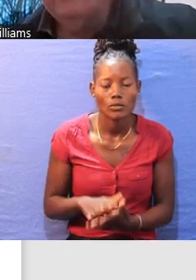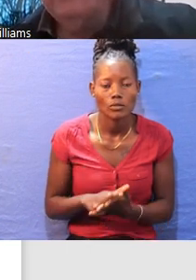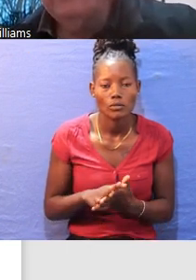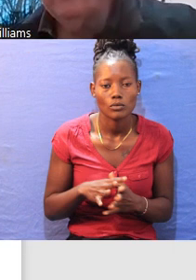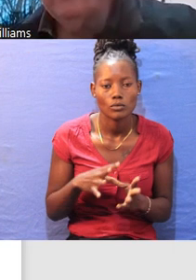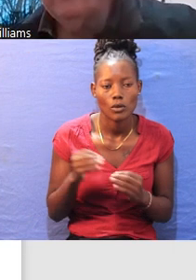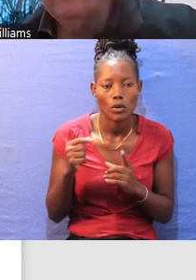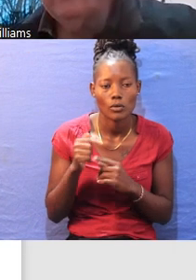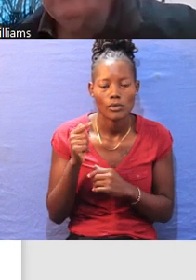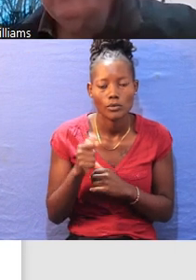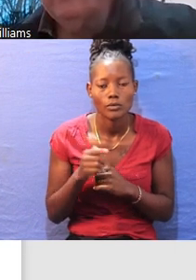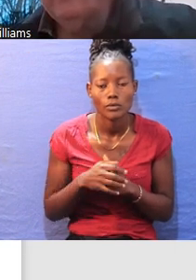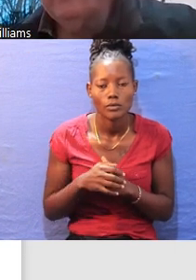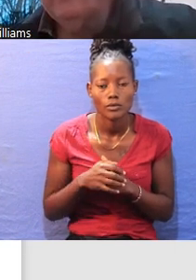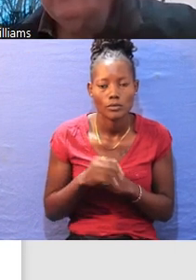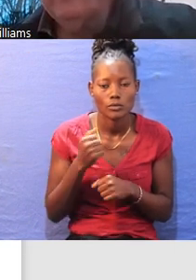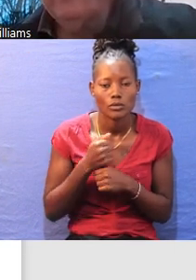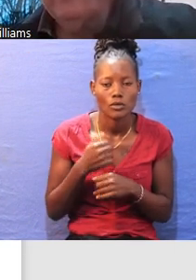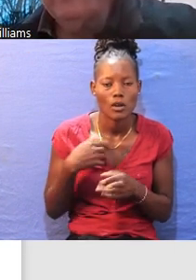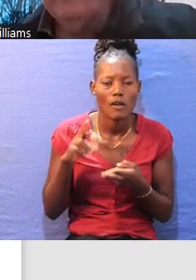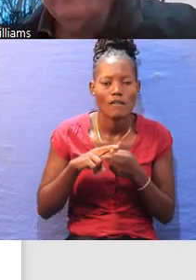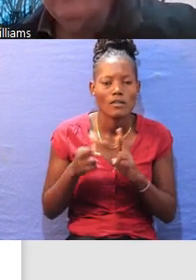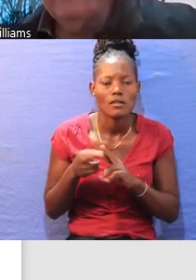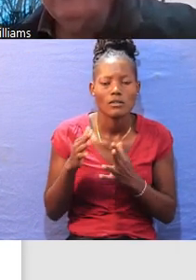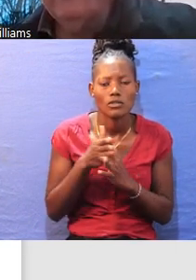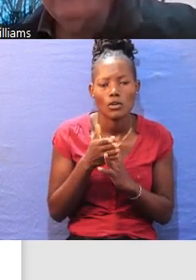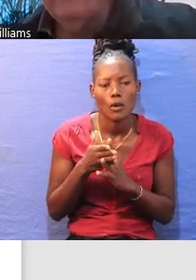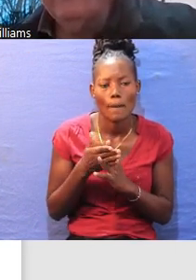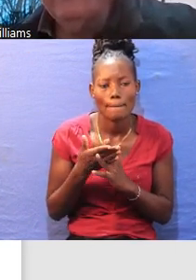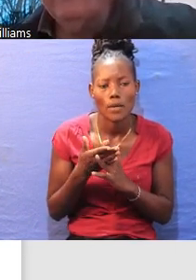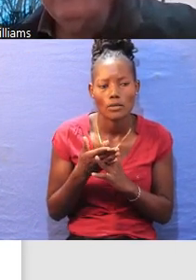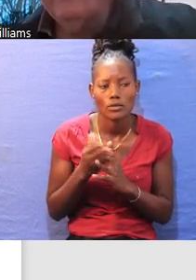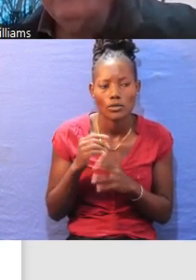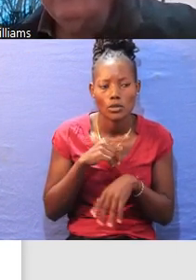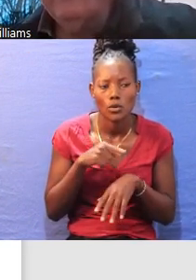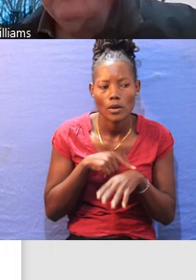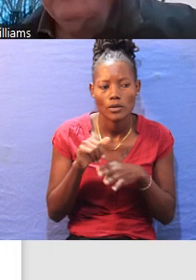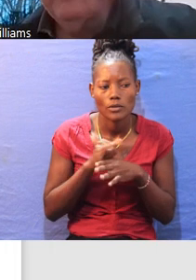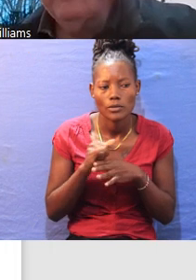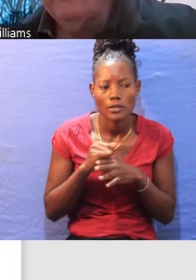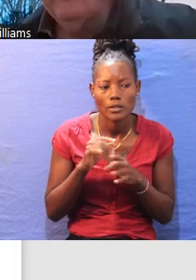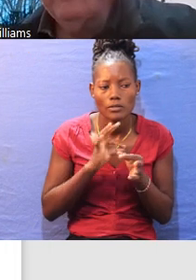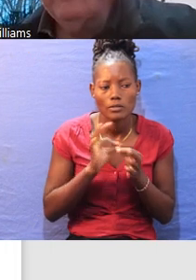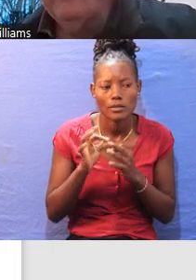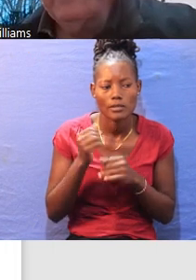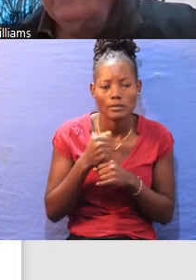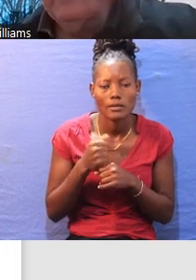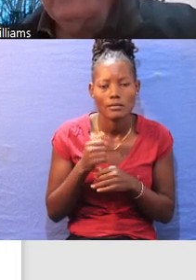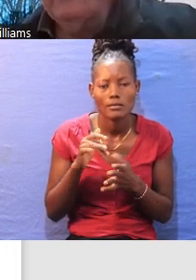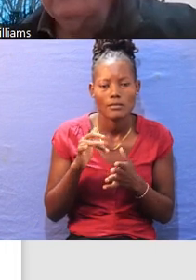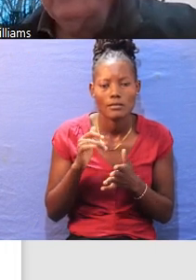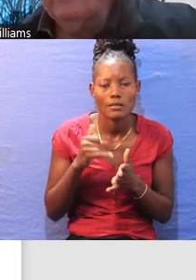Is there a relationship between when you train on speed, does it affect your motor neurons? And by